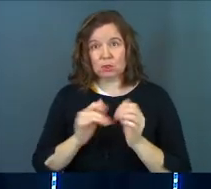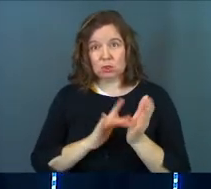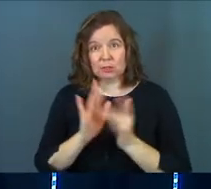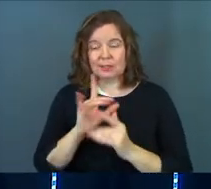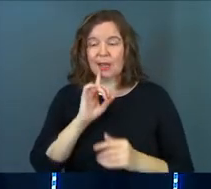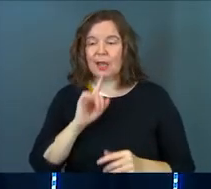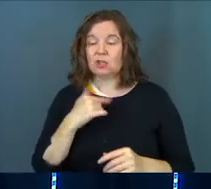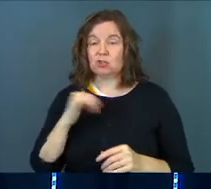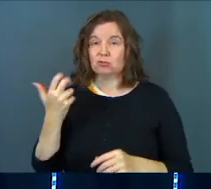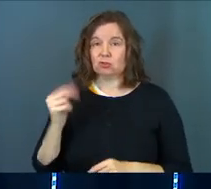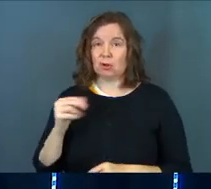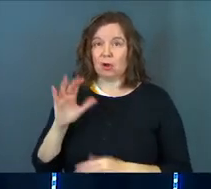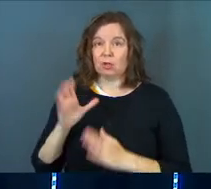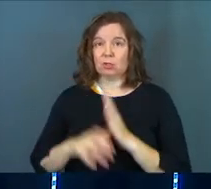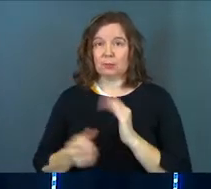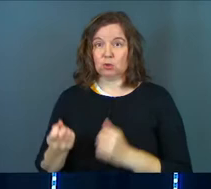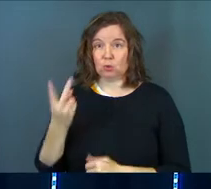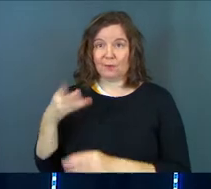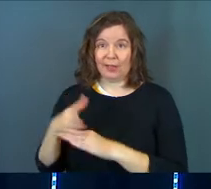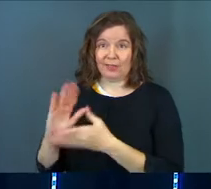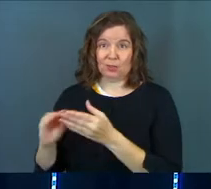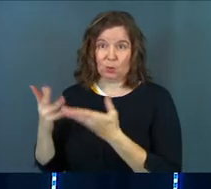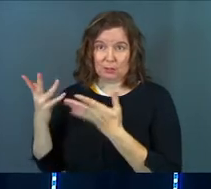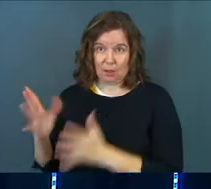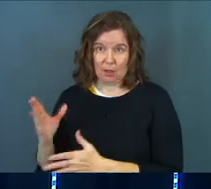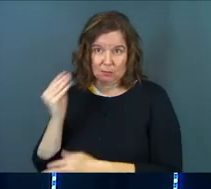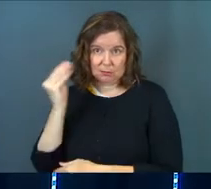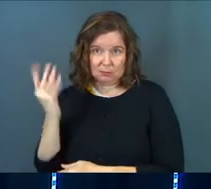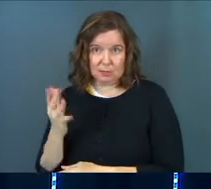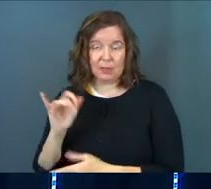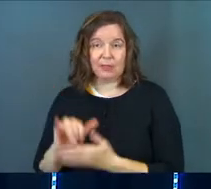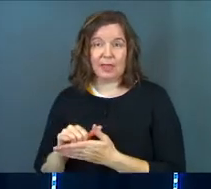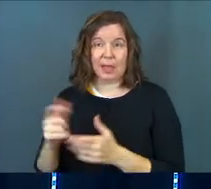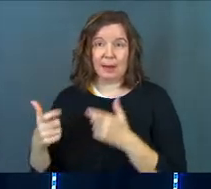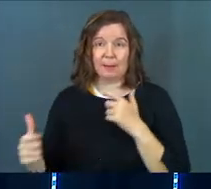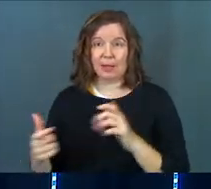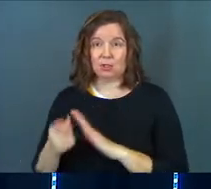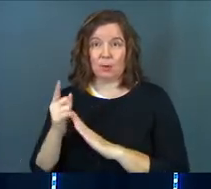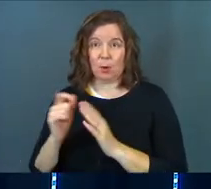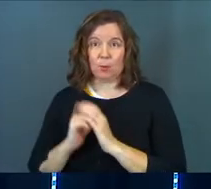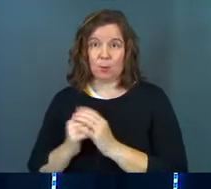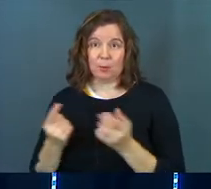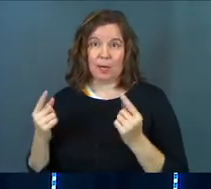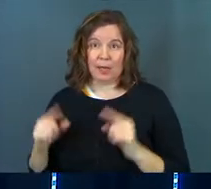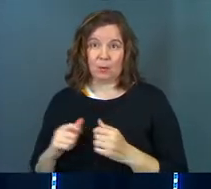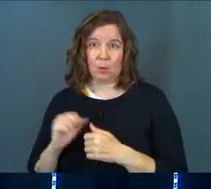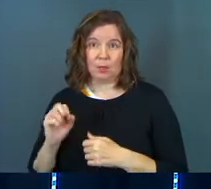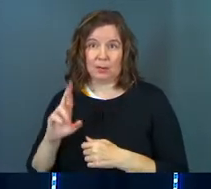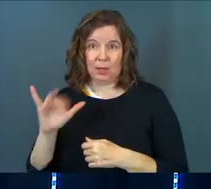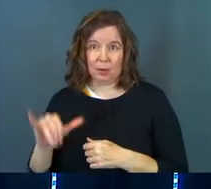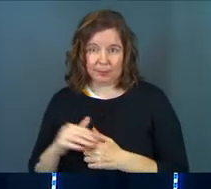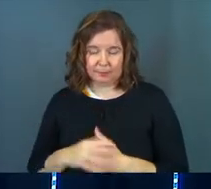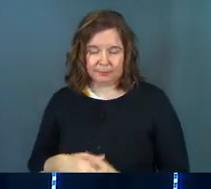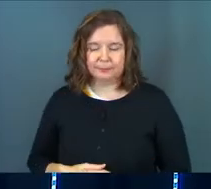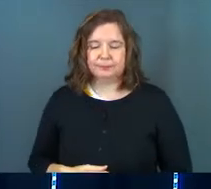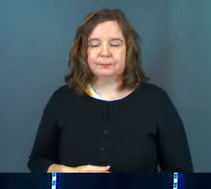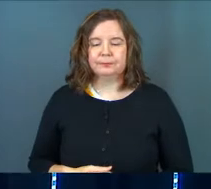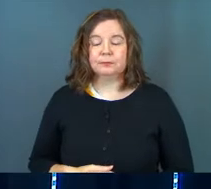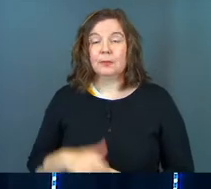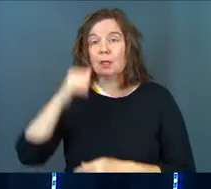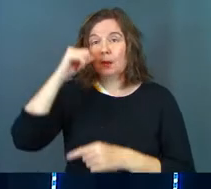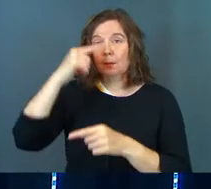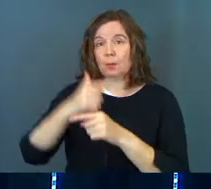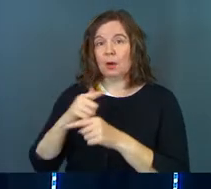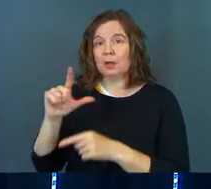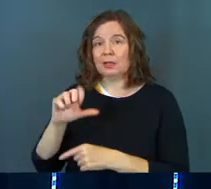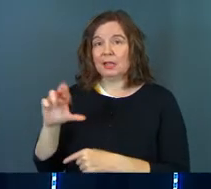Jesus. It's actually in John chapter 12, after this story is done, by the way, that major moment of worship happens with Mary. And her